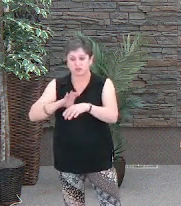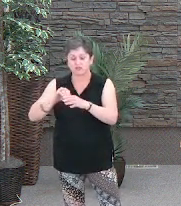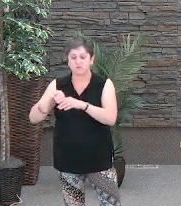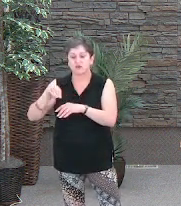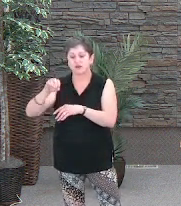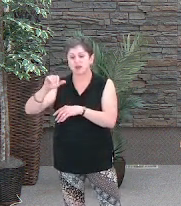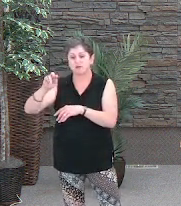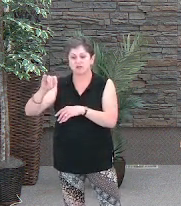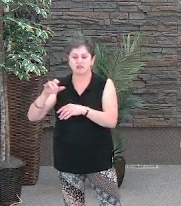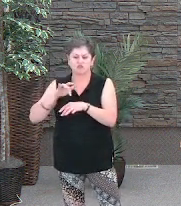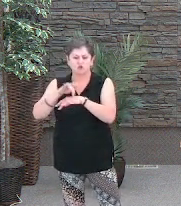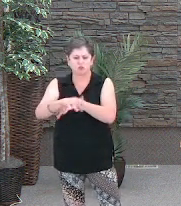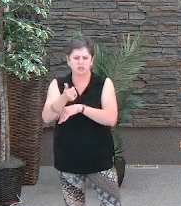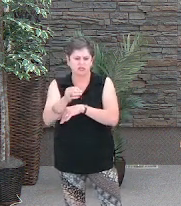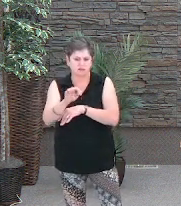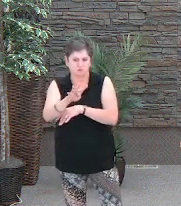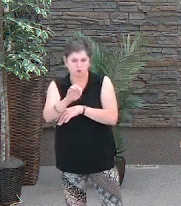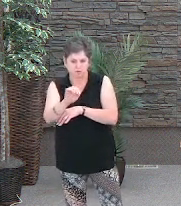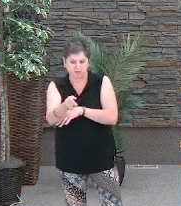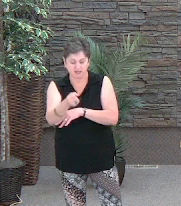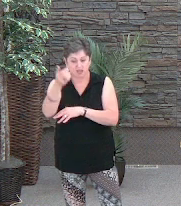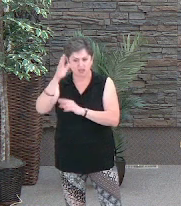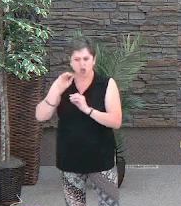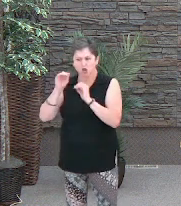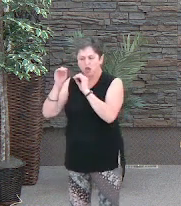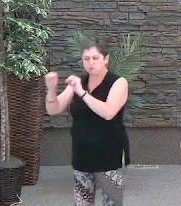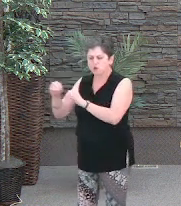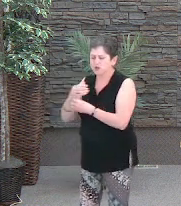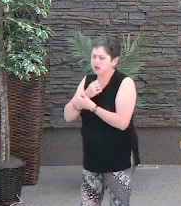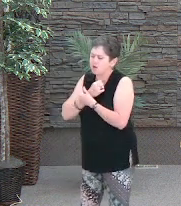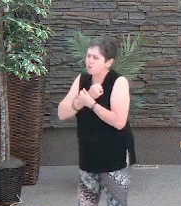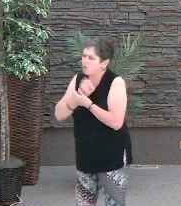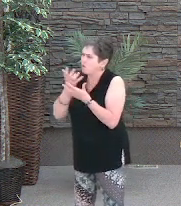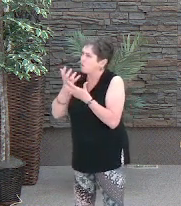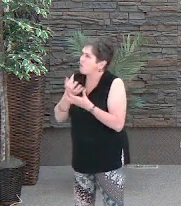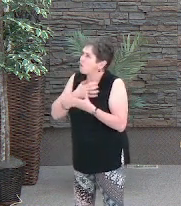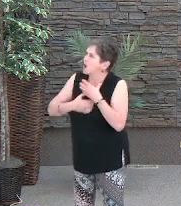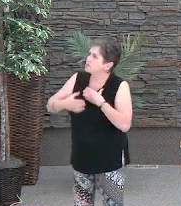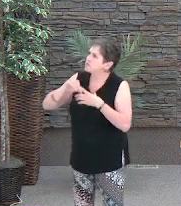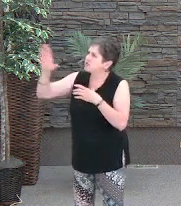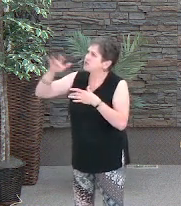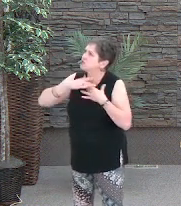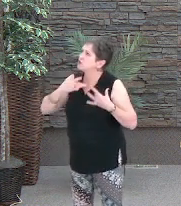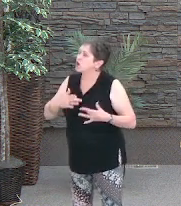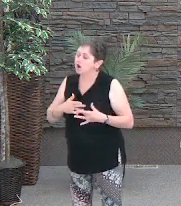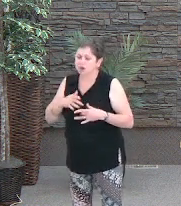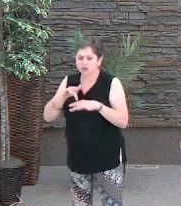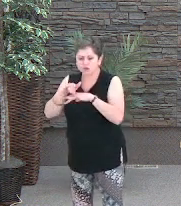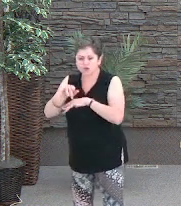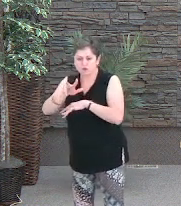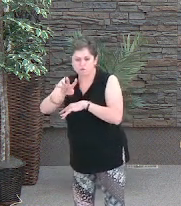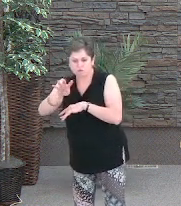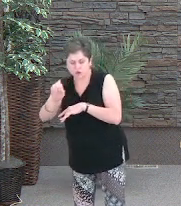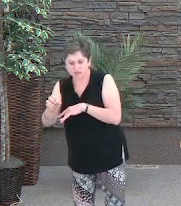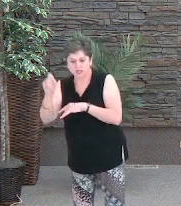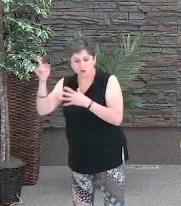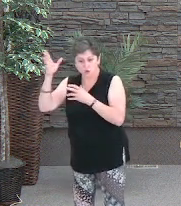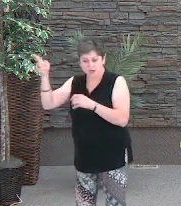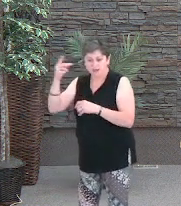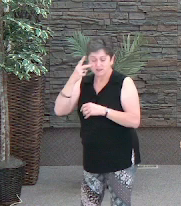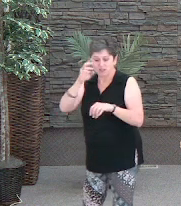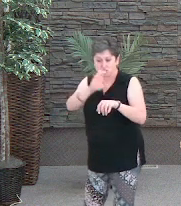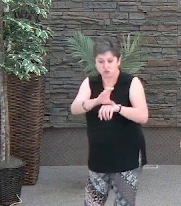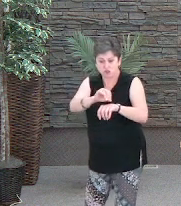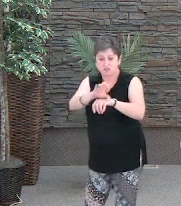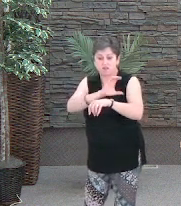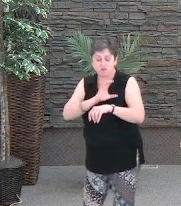early 1940s. And God put a passion in John Paul Gibson's heart in the early 40s. He wanted to see churches